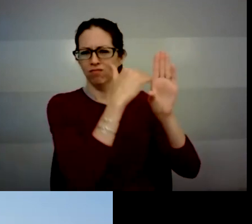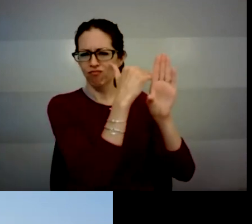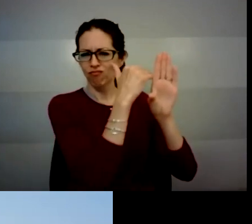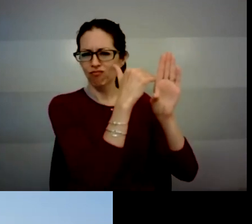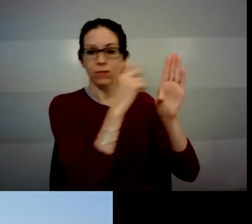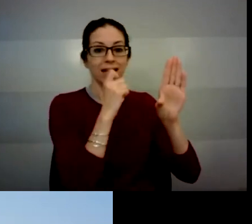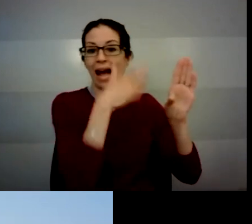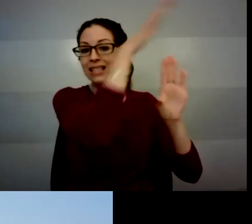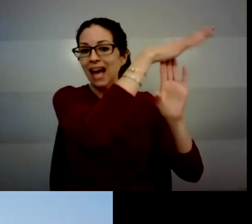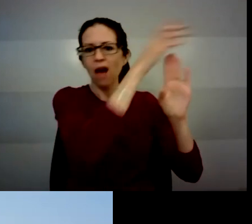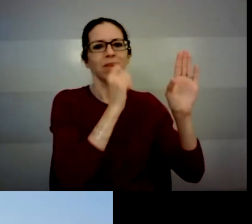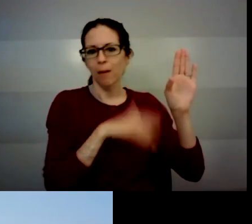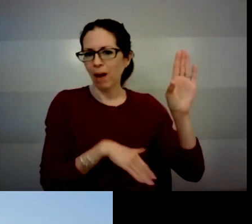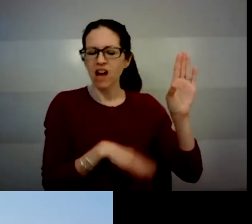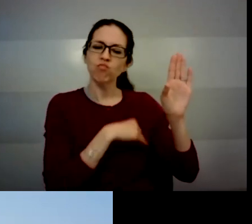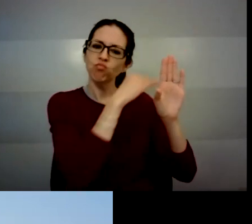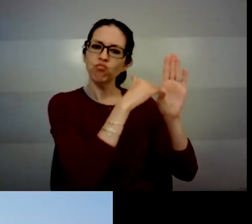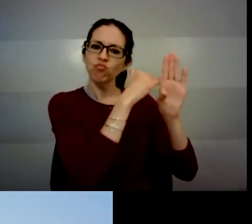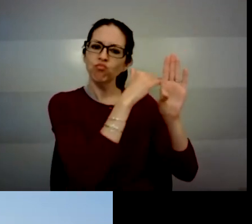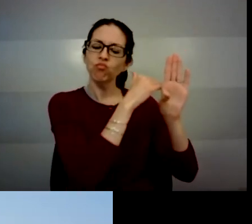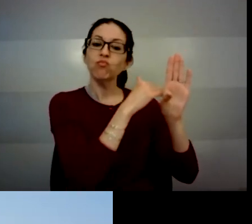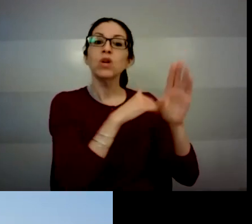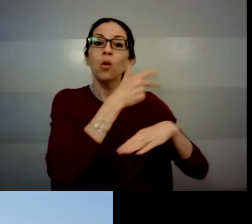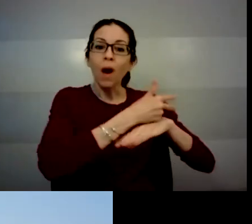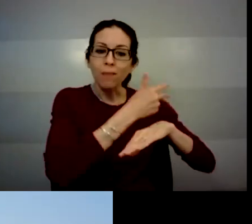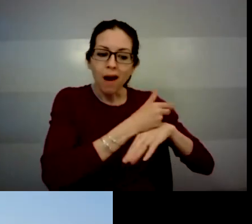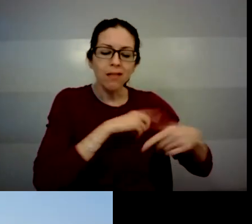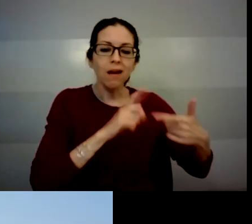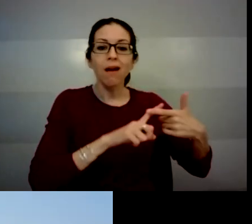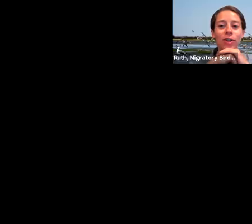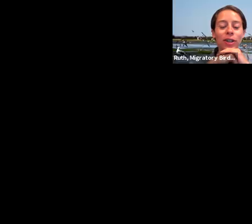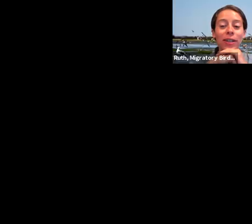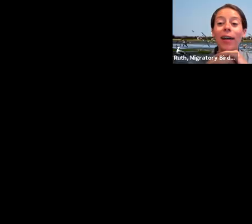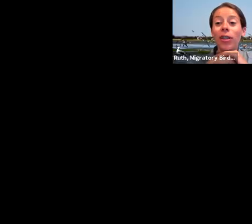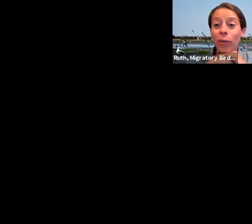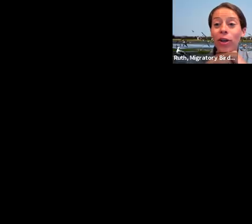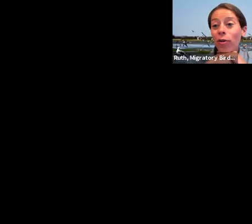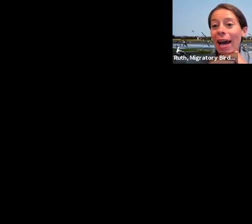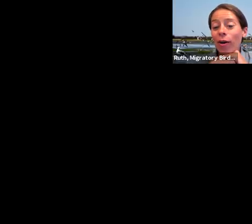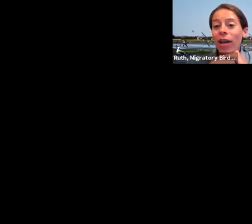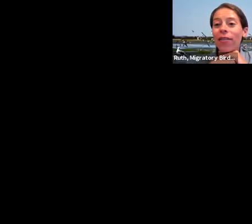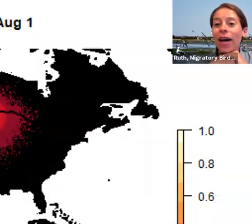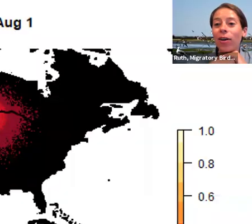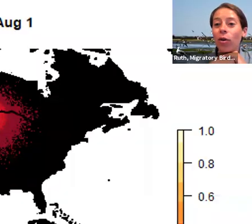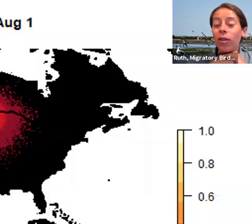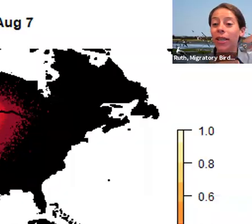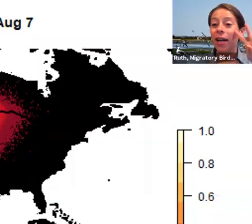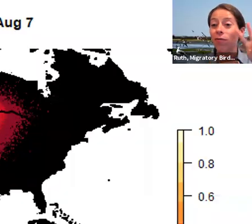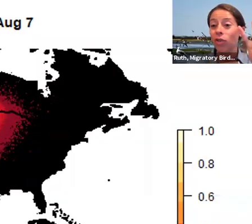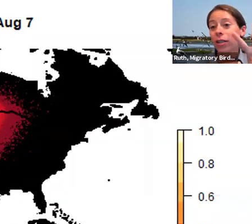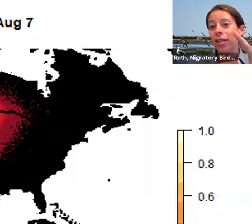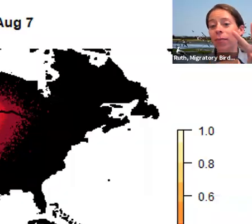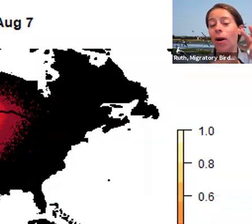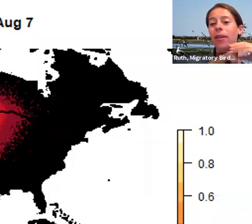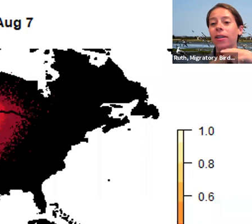from Eastern Guatemala through Colombia and Venezuela. So the majority of the population, actually, we know now that golden wings